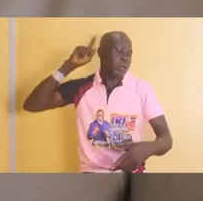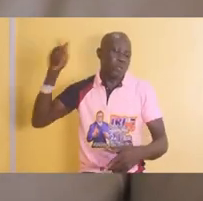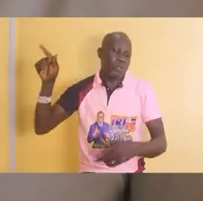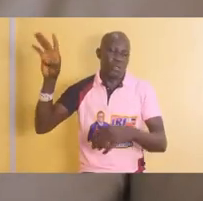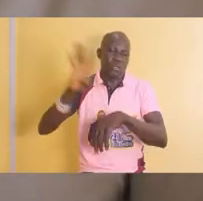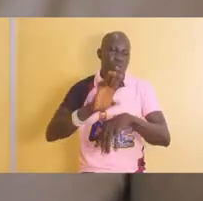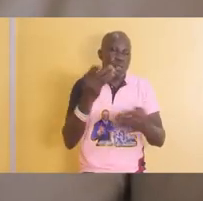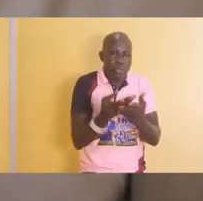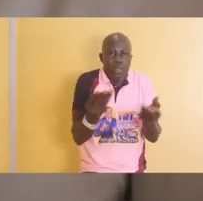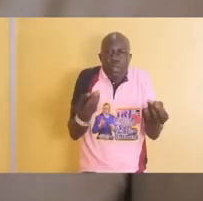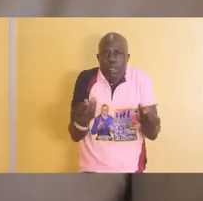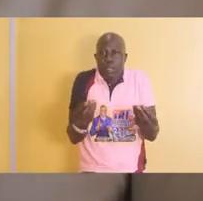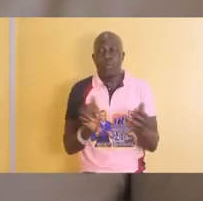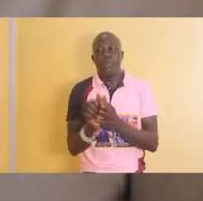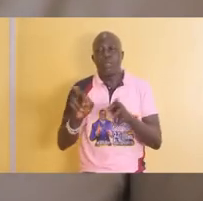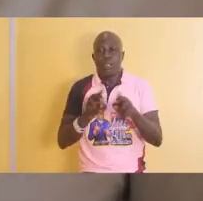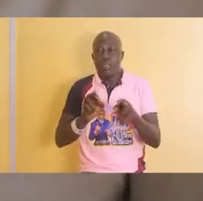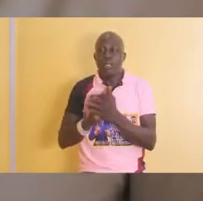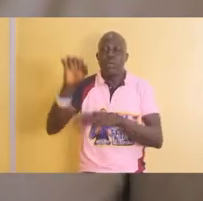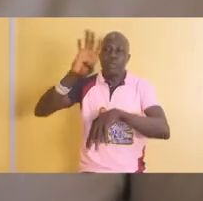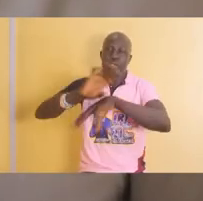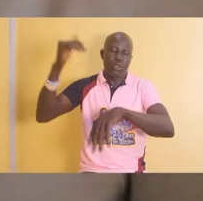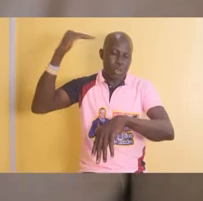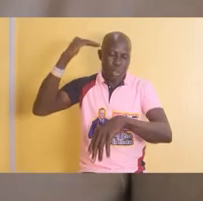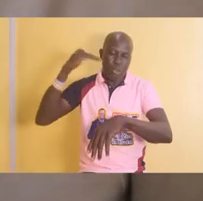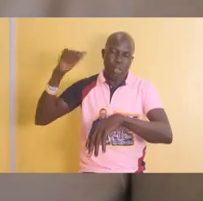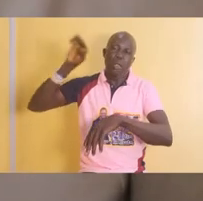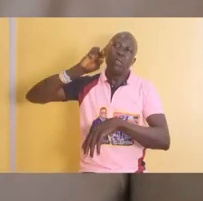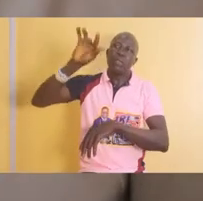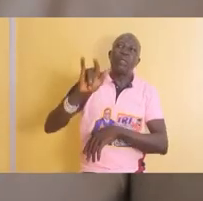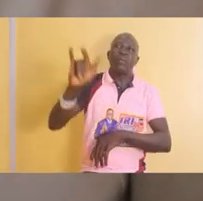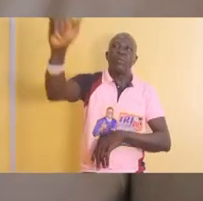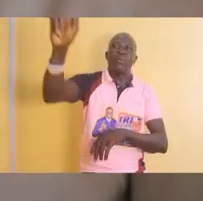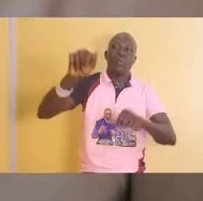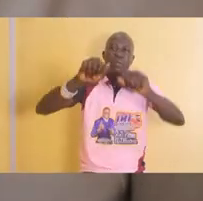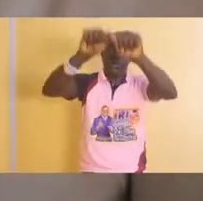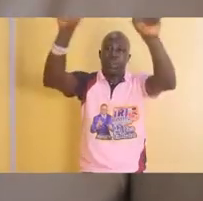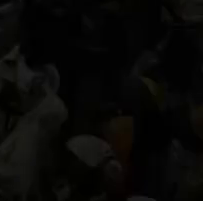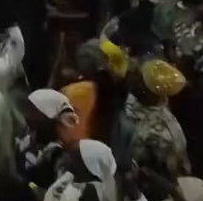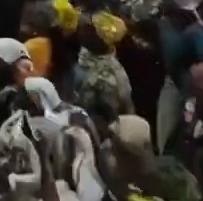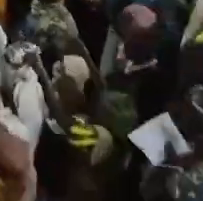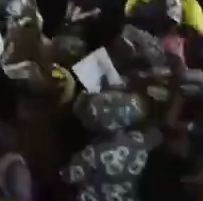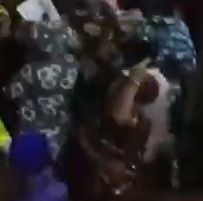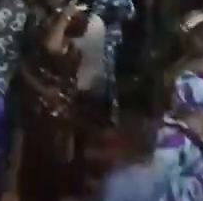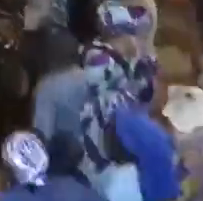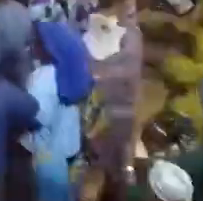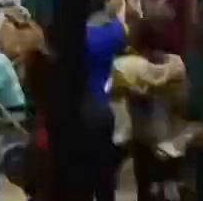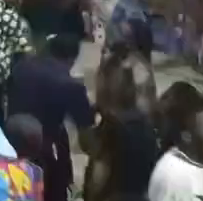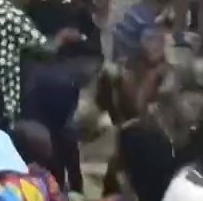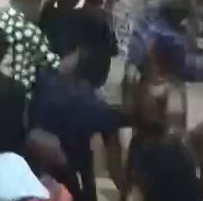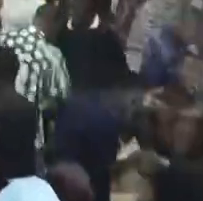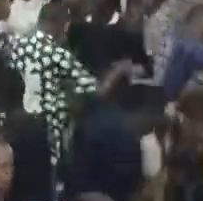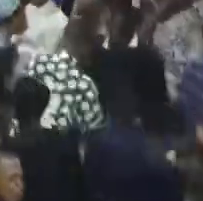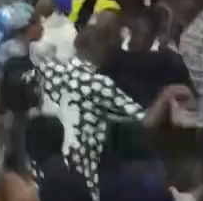Amen. Land of reality. Tell you your one, but it will be airport area. Never, everybody. So, boy, your Lori